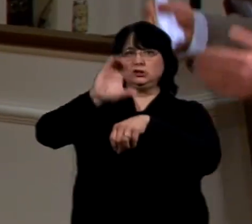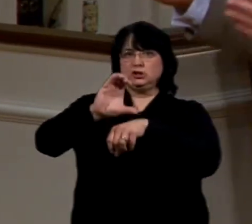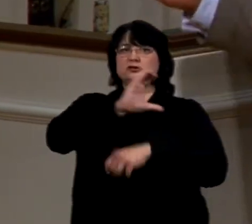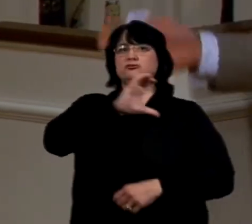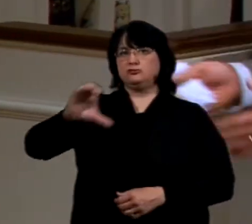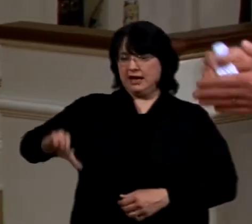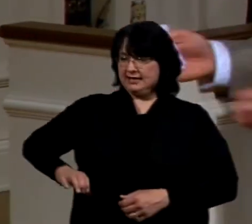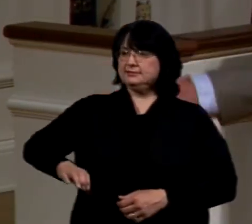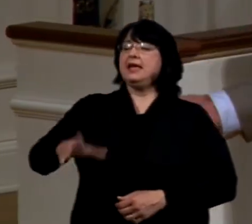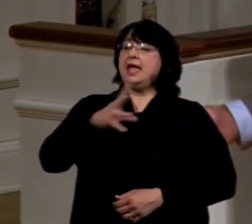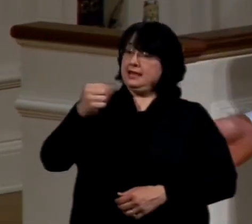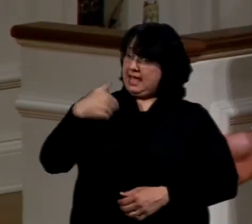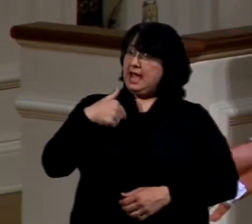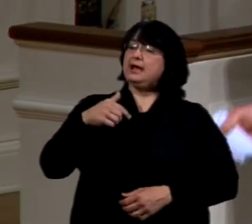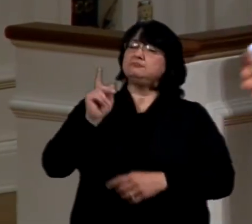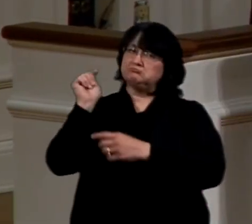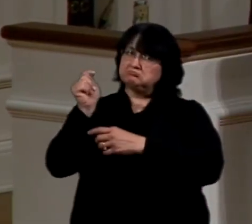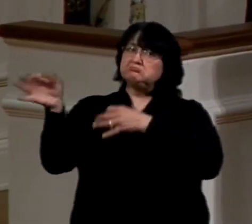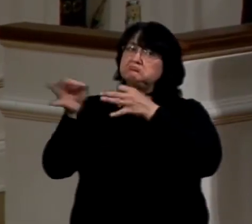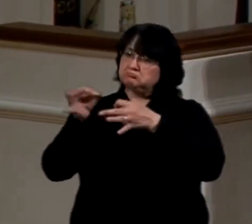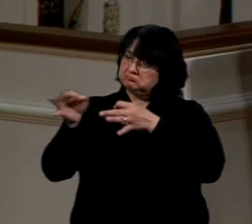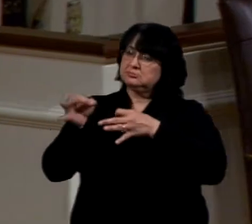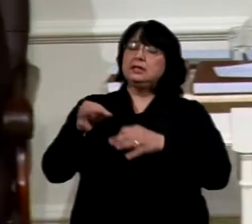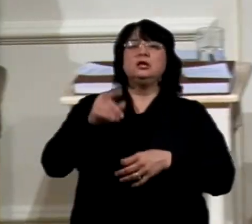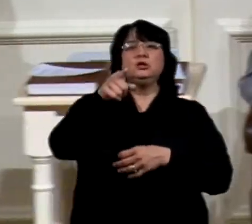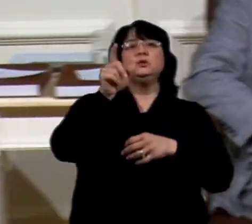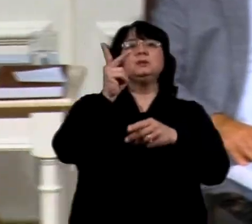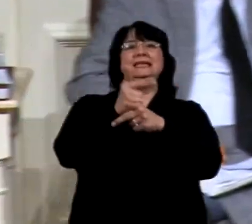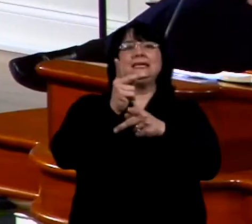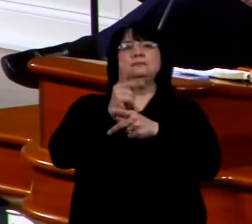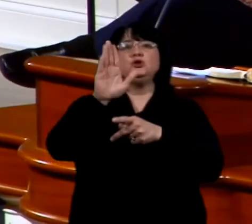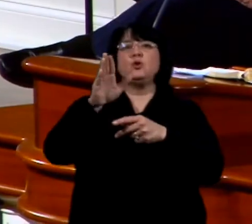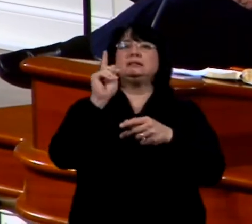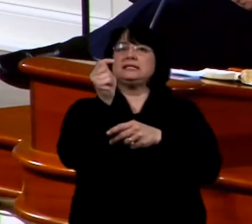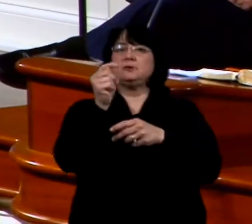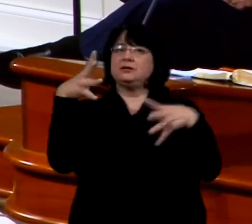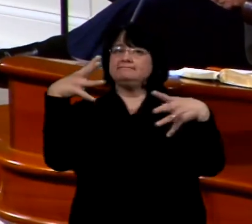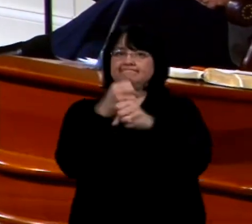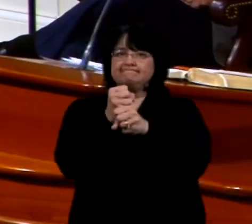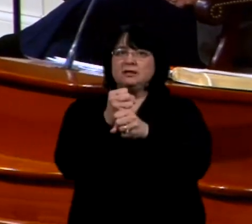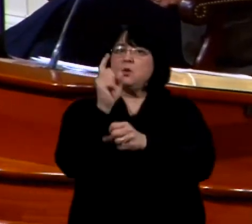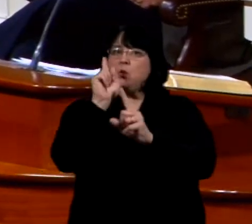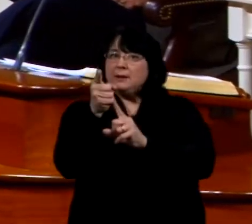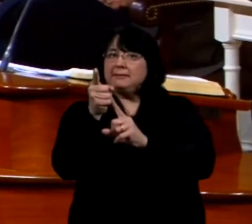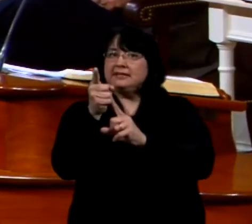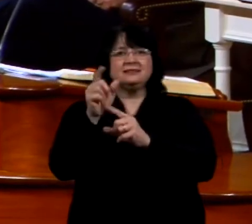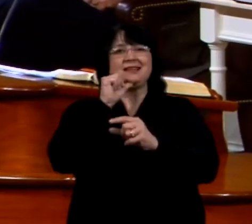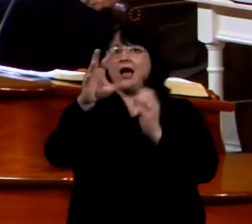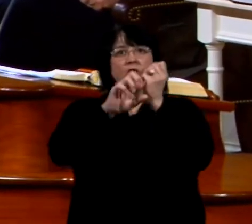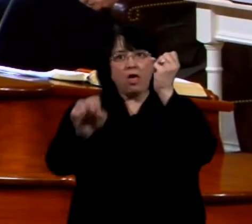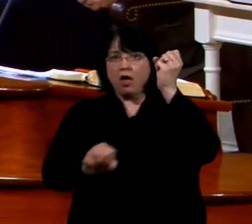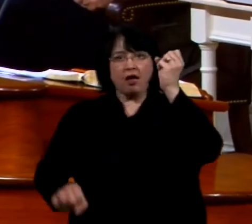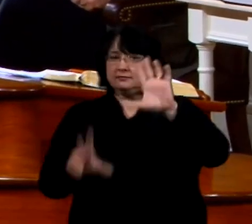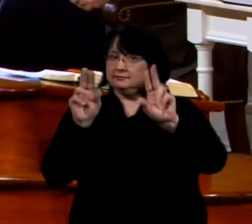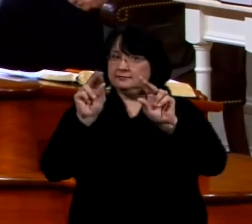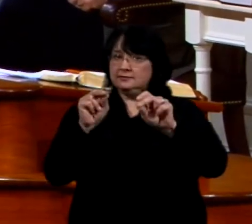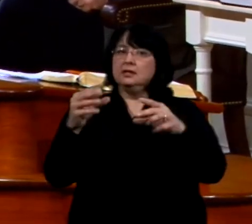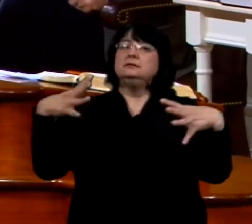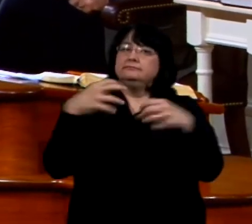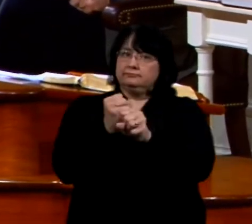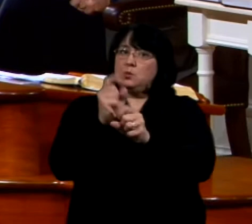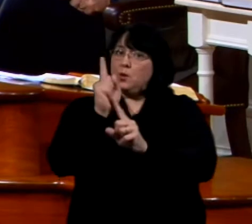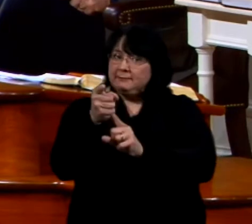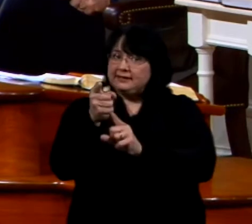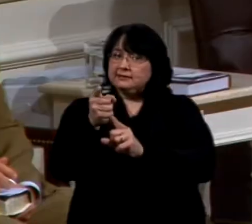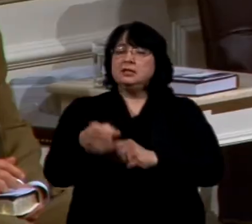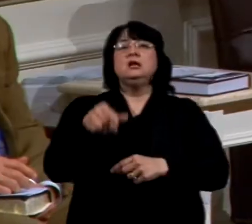said, and I gave my testimony. You want to keep your testimony to about a minute, no longer? Hey, listen, one of the most effective ways you can